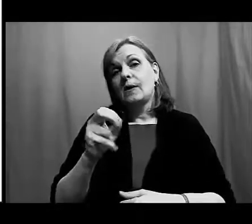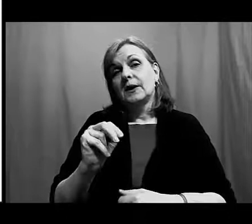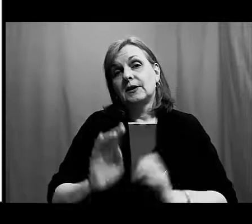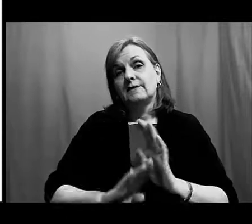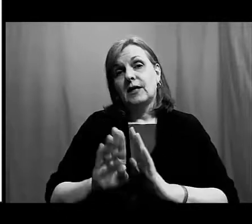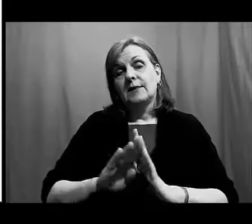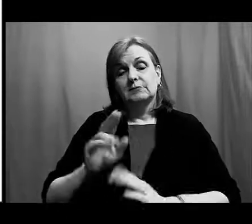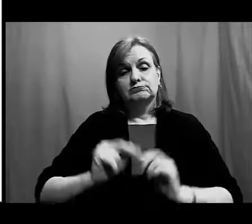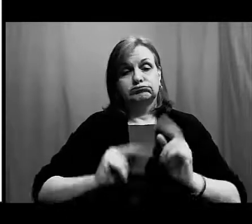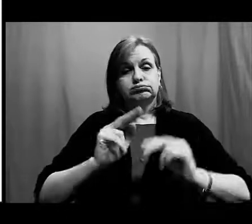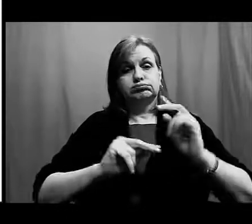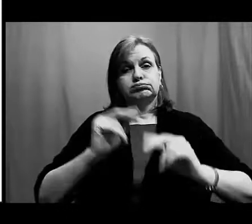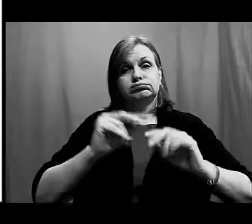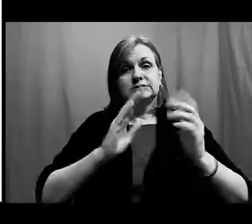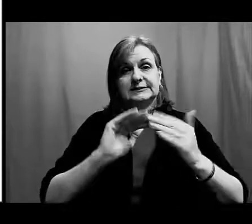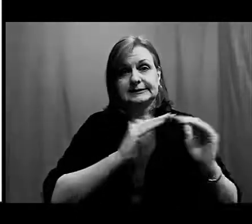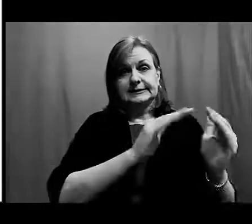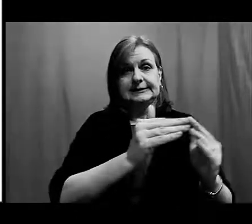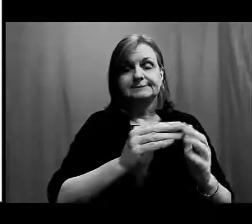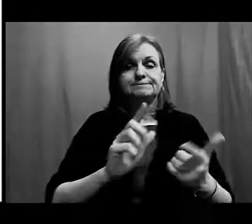development,